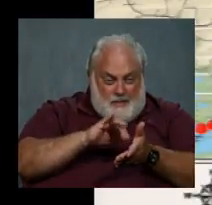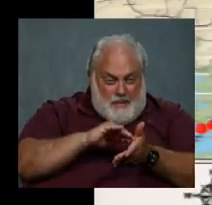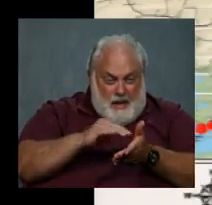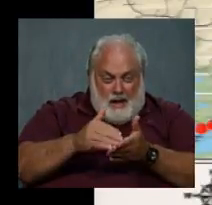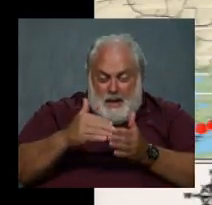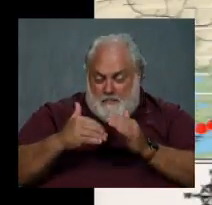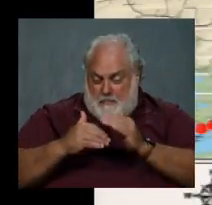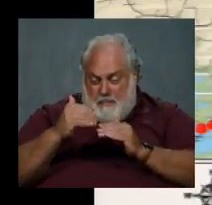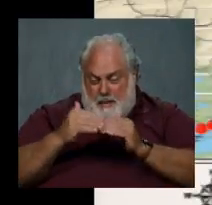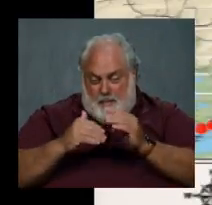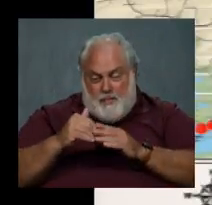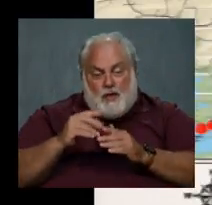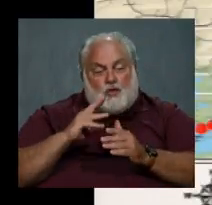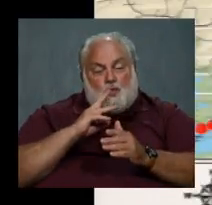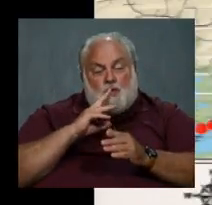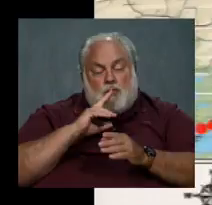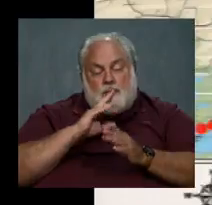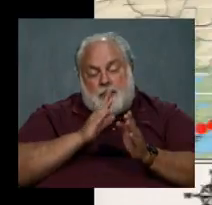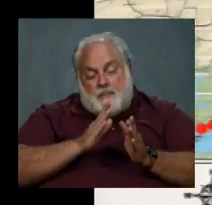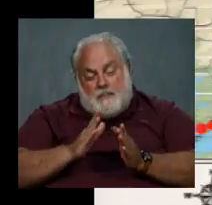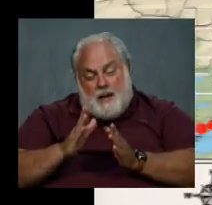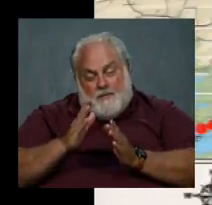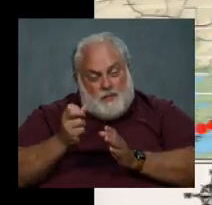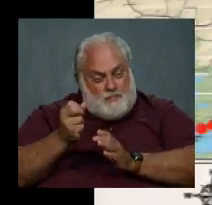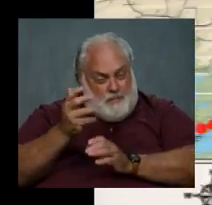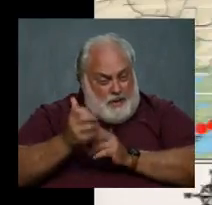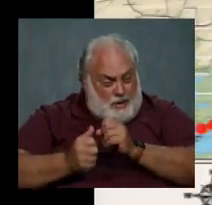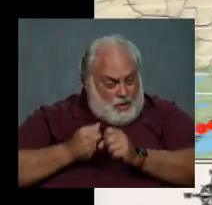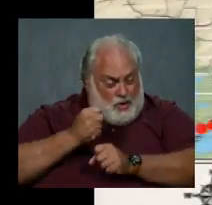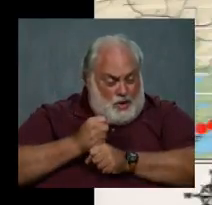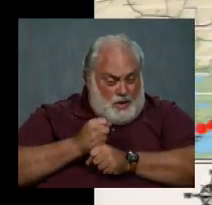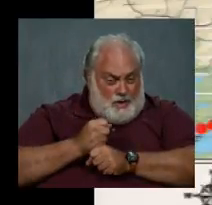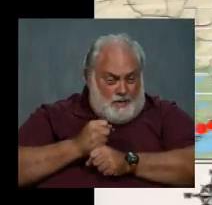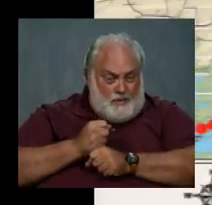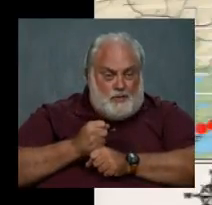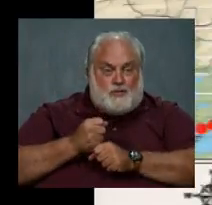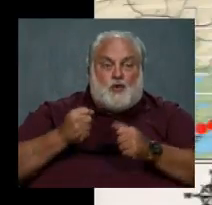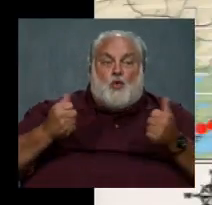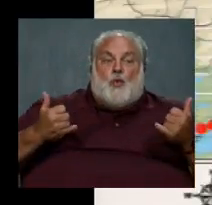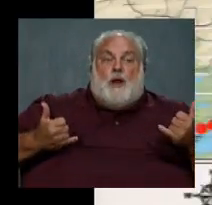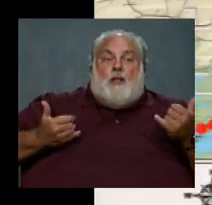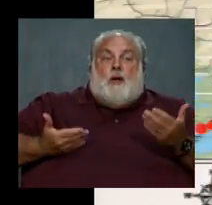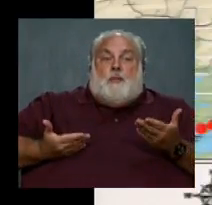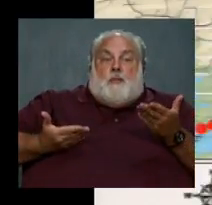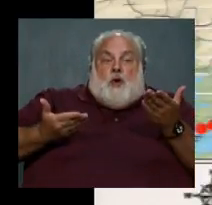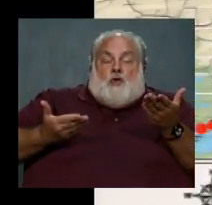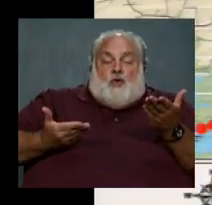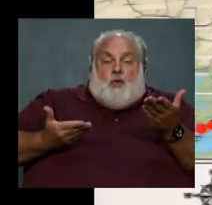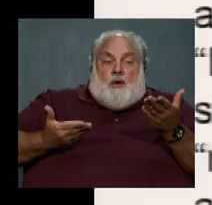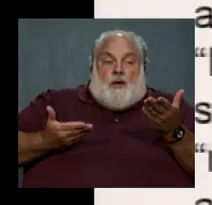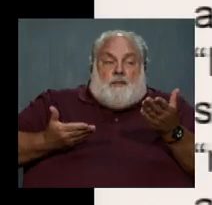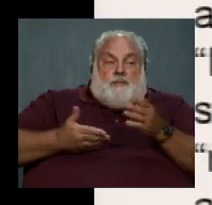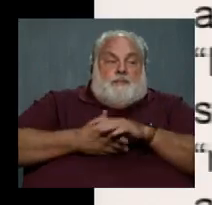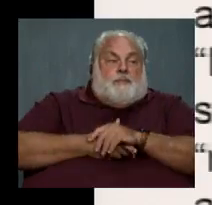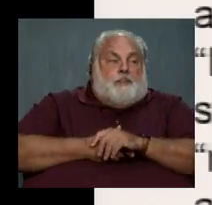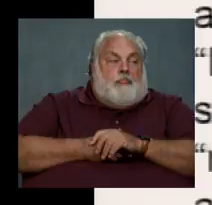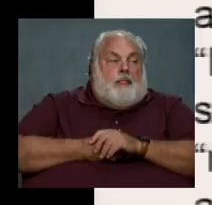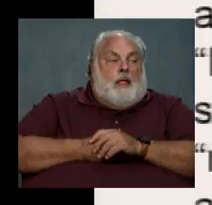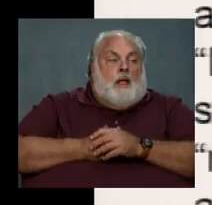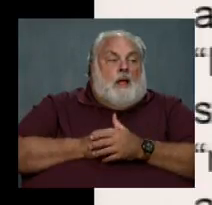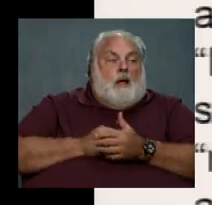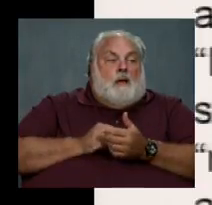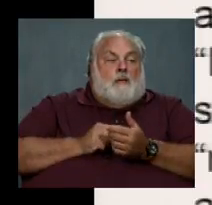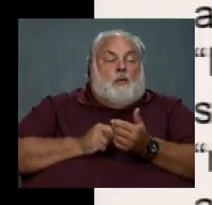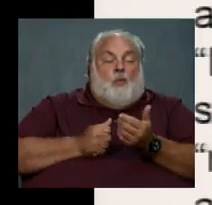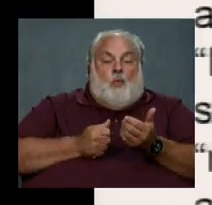is water that we've been planning on for years and that we've been working on. So here's the proposals I gave them, and you can go to the next slide. I said,